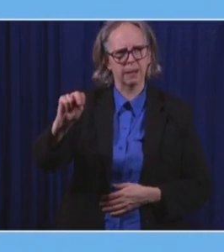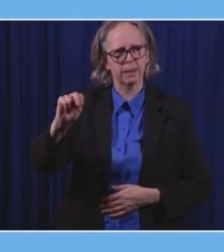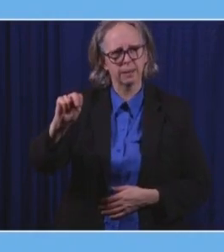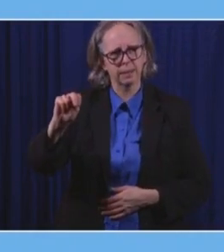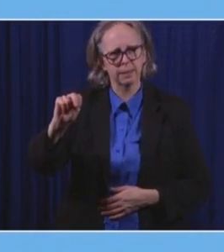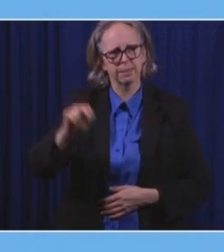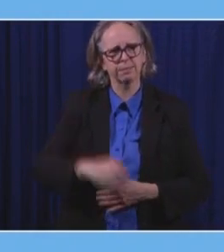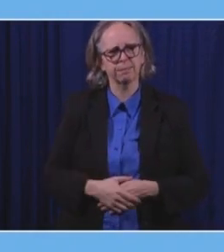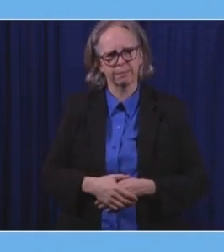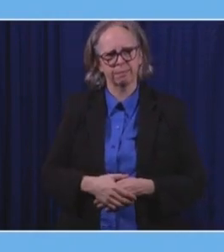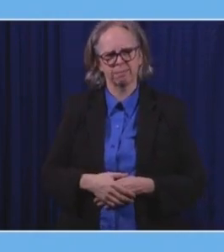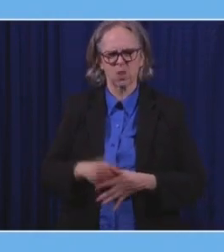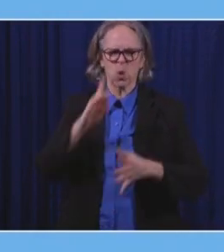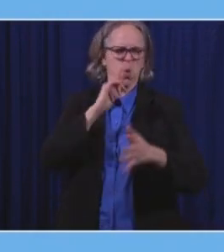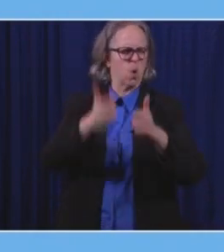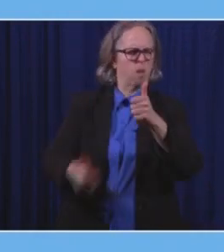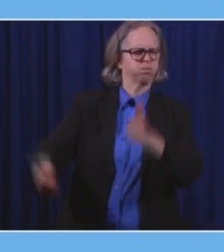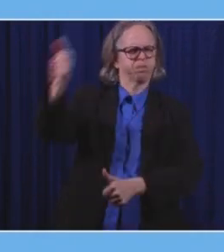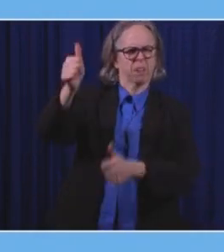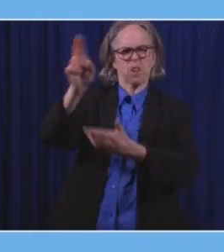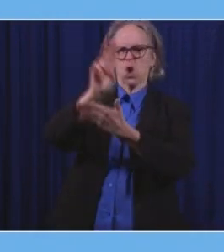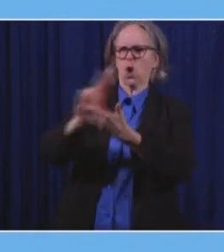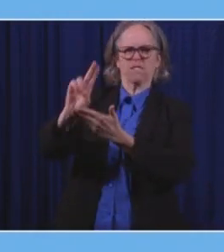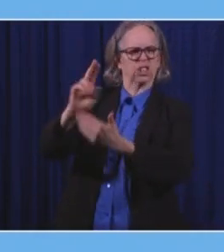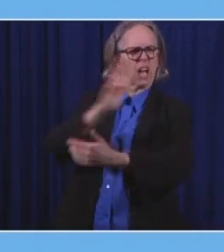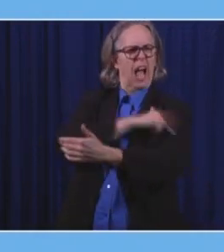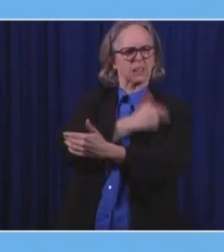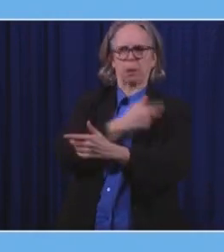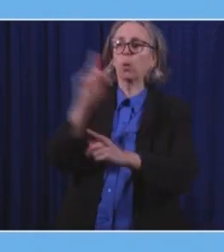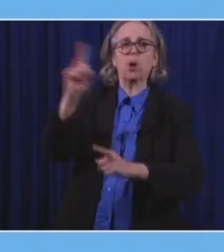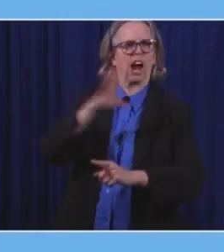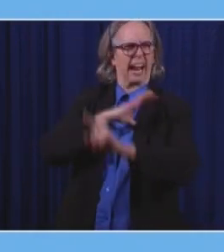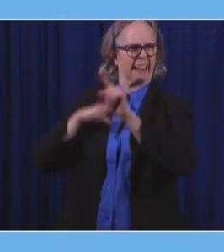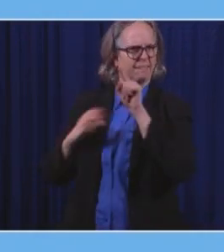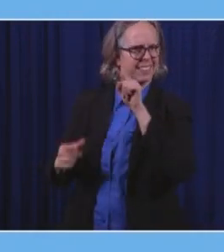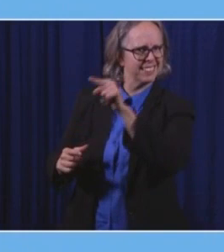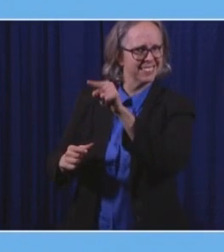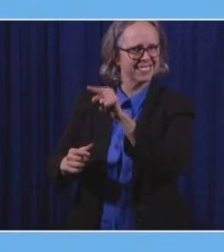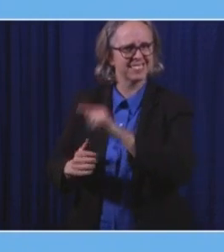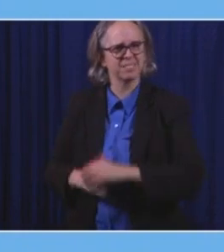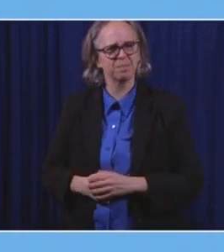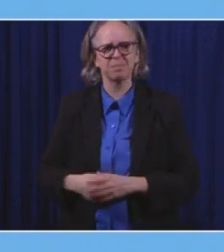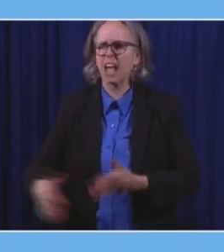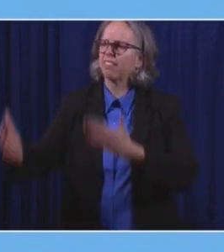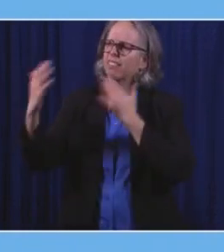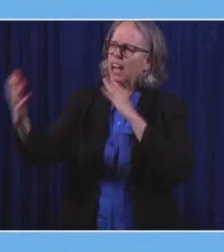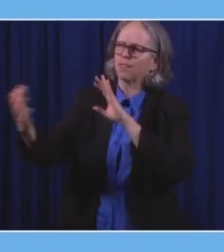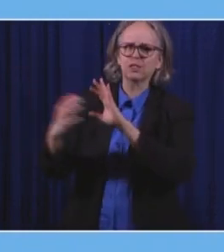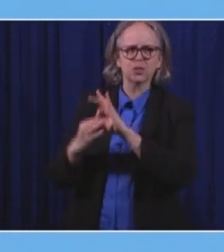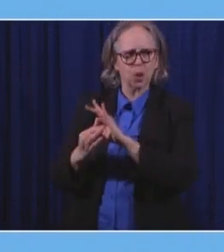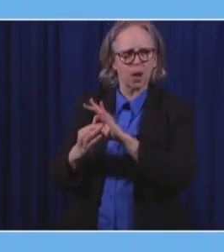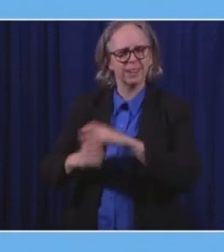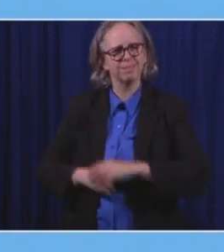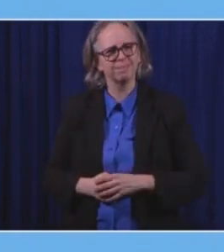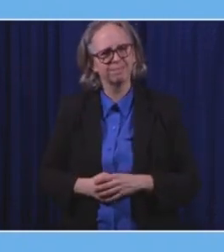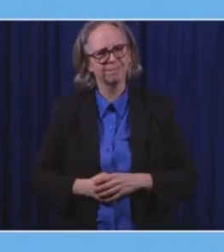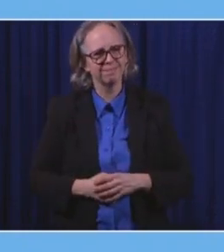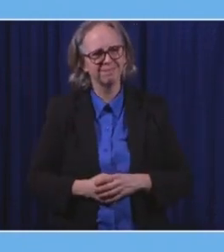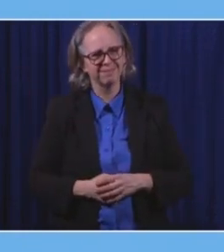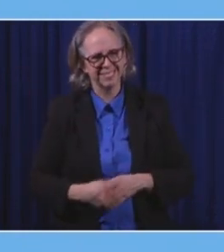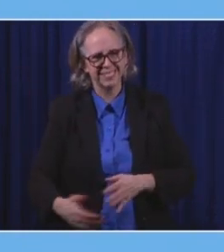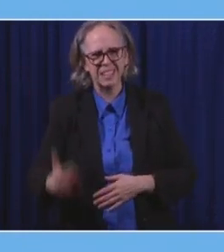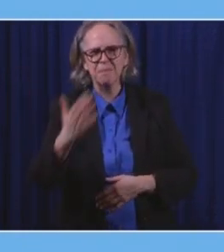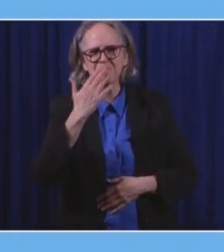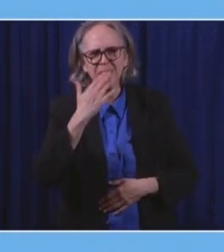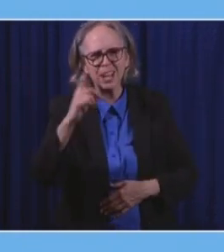for University Hospitals in Cleveland. Doctor, thank you very much for being with us. We appreciate it. Thank you,